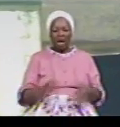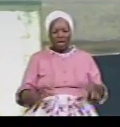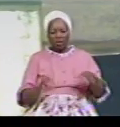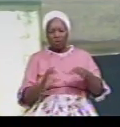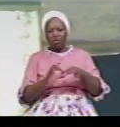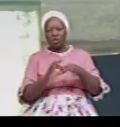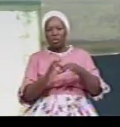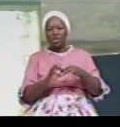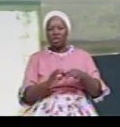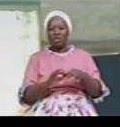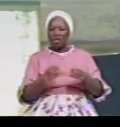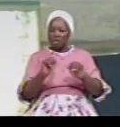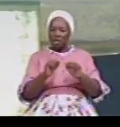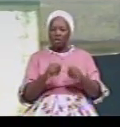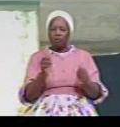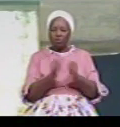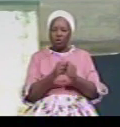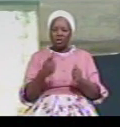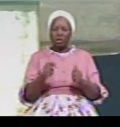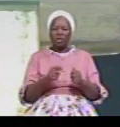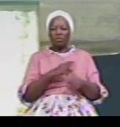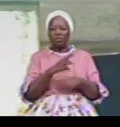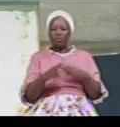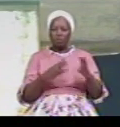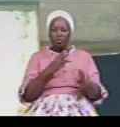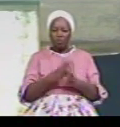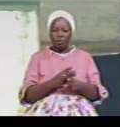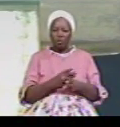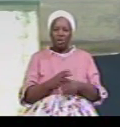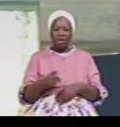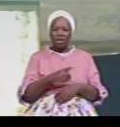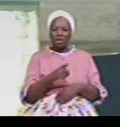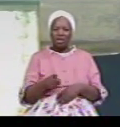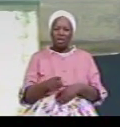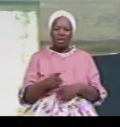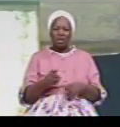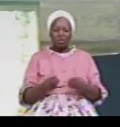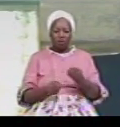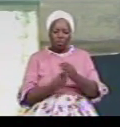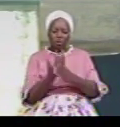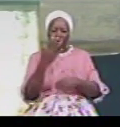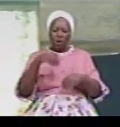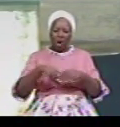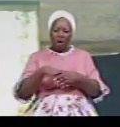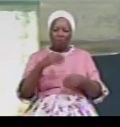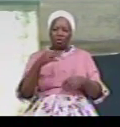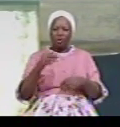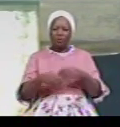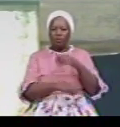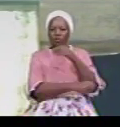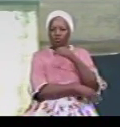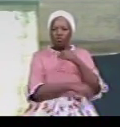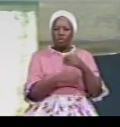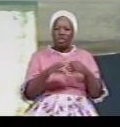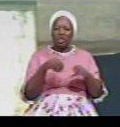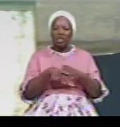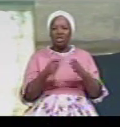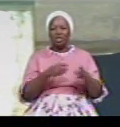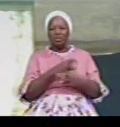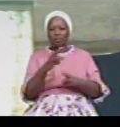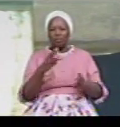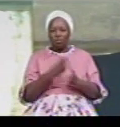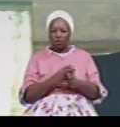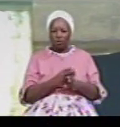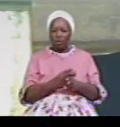with the world. They grow out of the root in the world. It tells us now